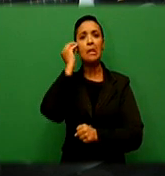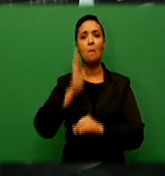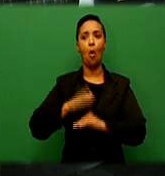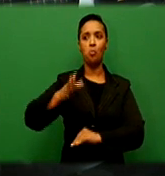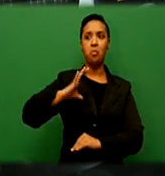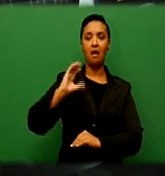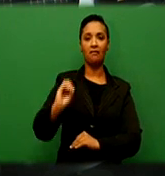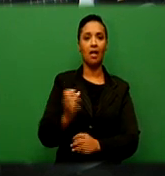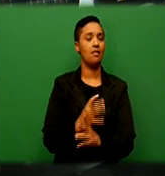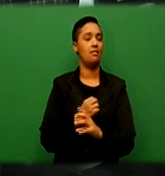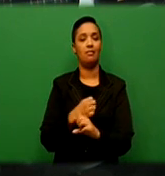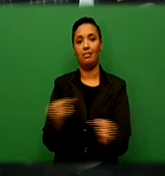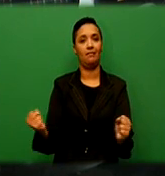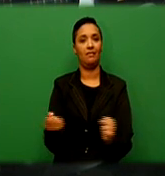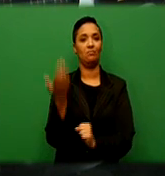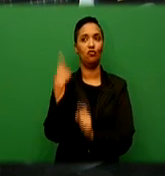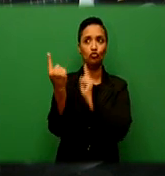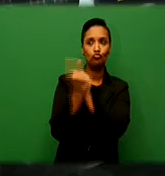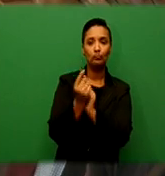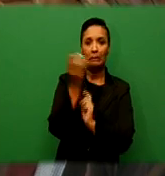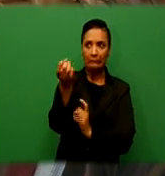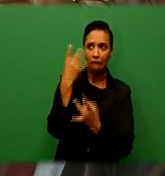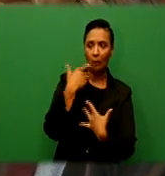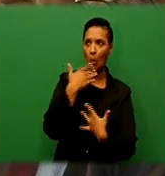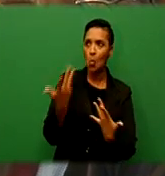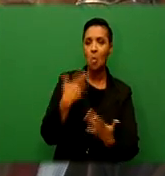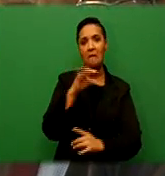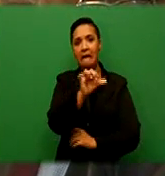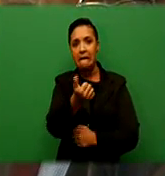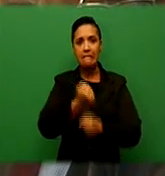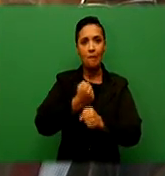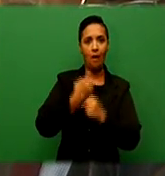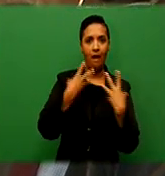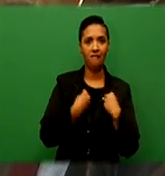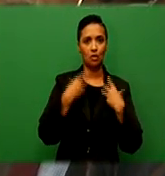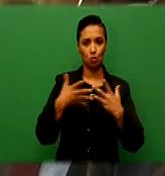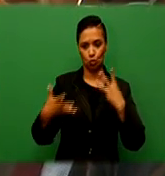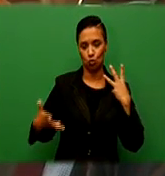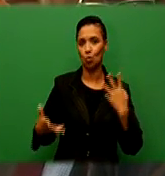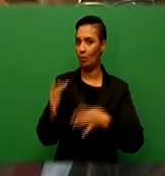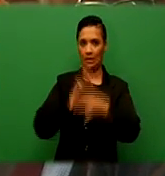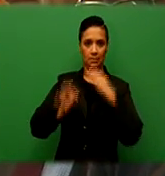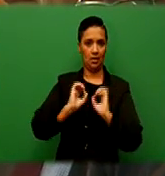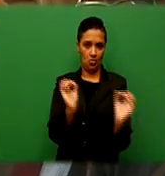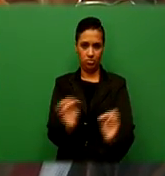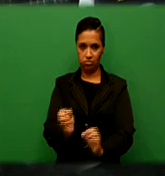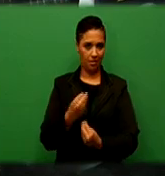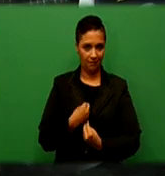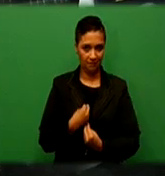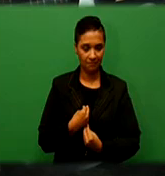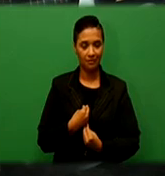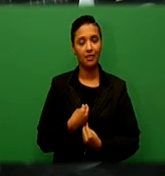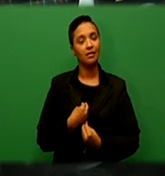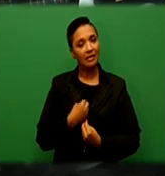never come to me with such a thing and saying that there are any interesting offers on the table. They